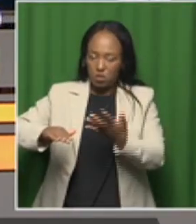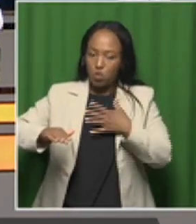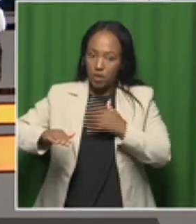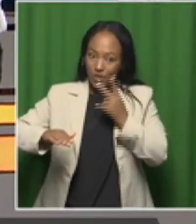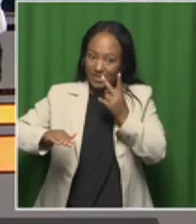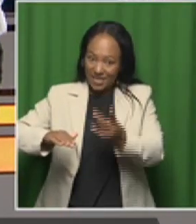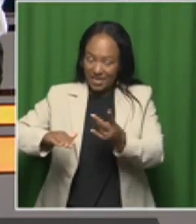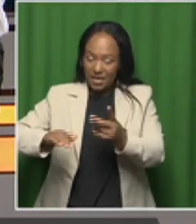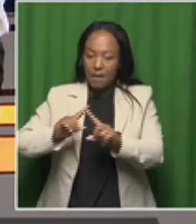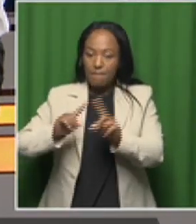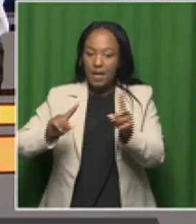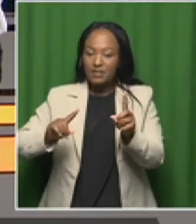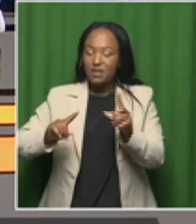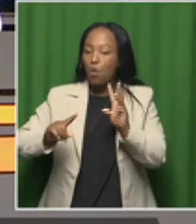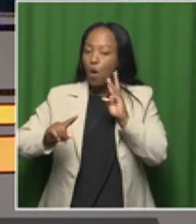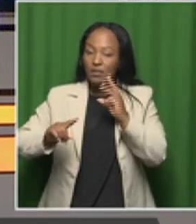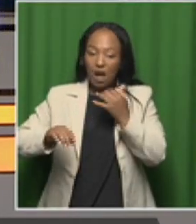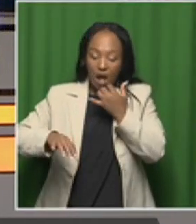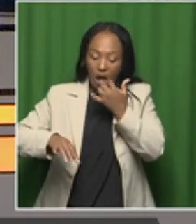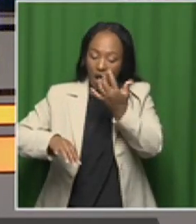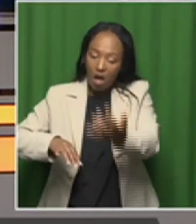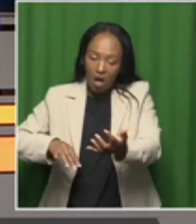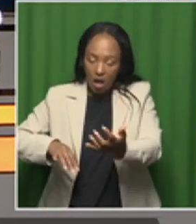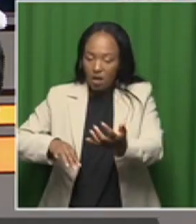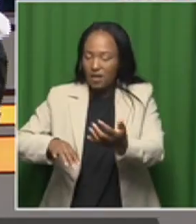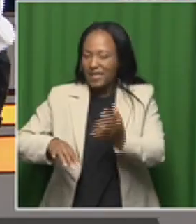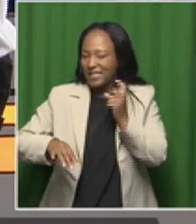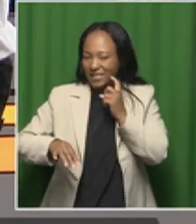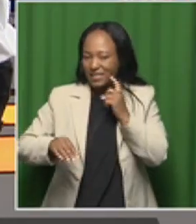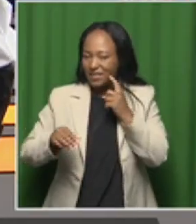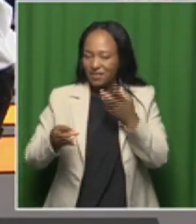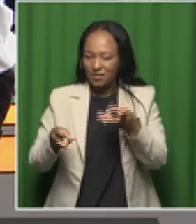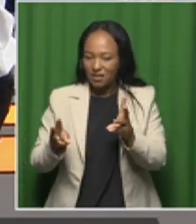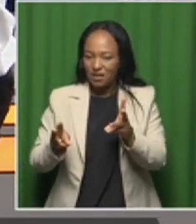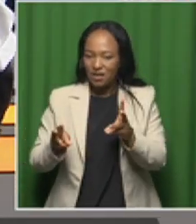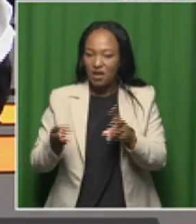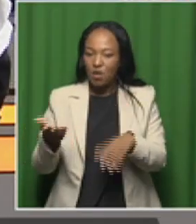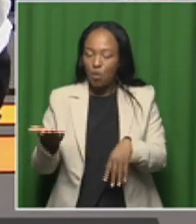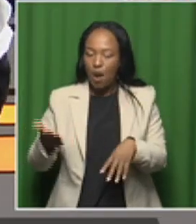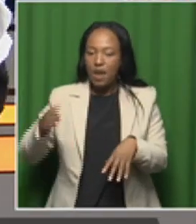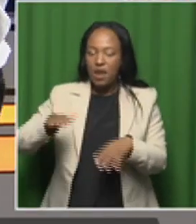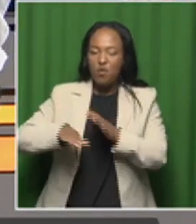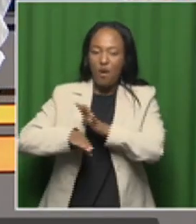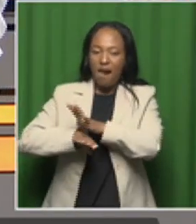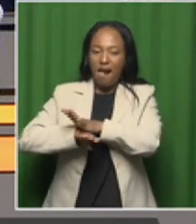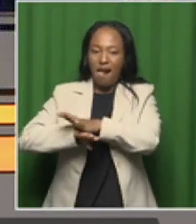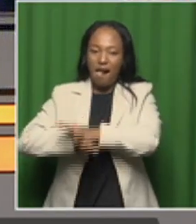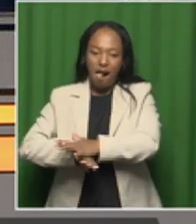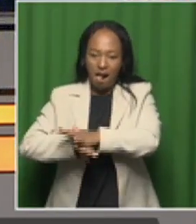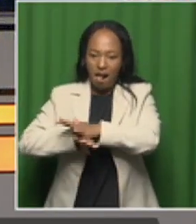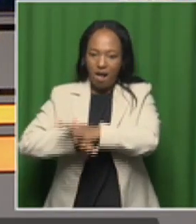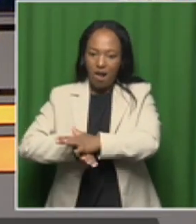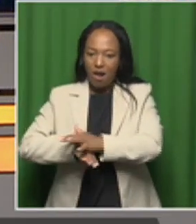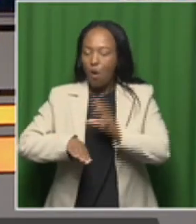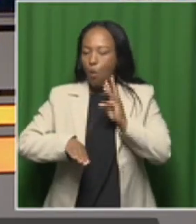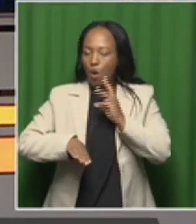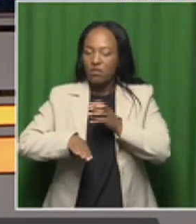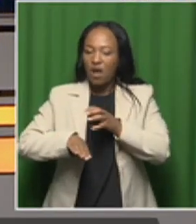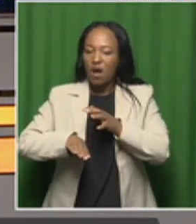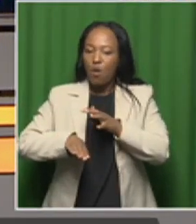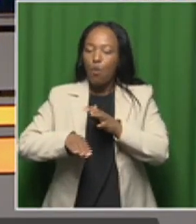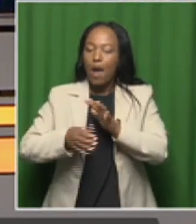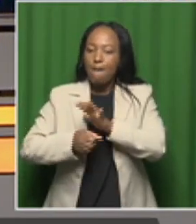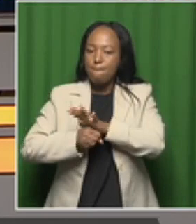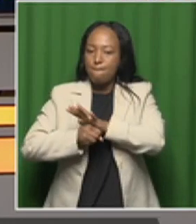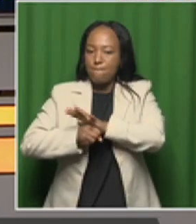But sometimes the water might not just come out spontaneously. Yeah. As we're doing the compression on the baby, the water starts coming out because we are applying